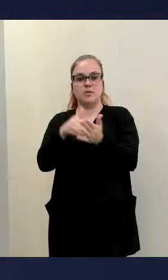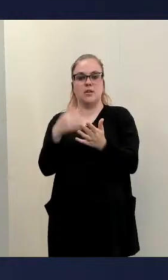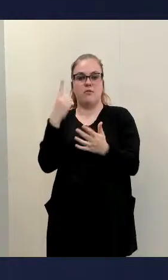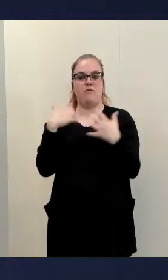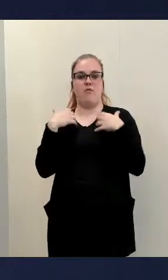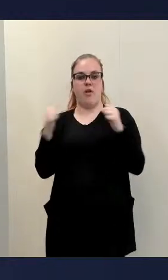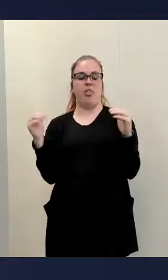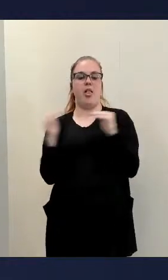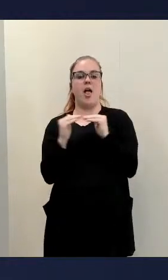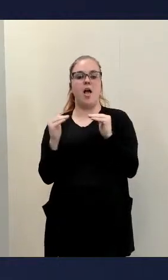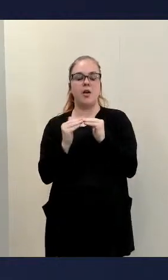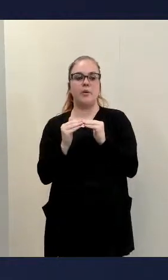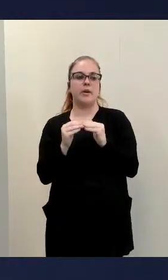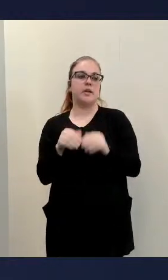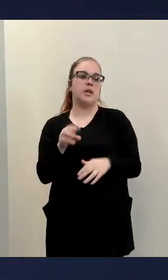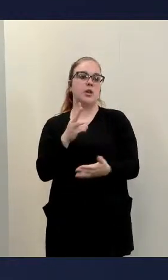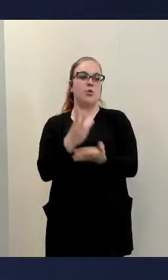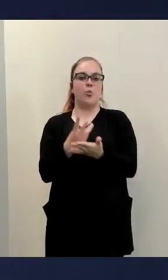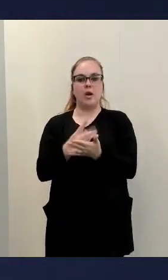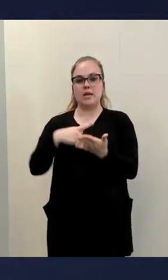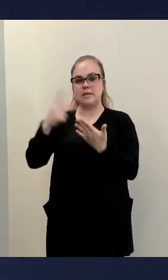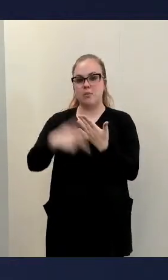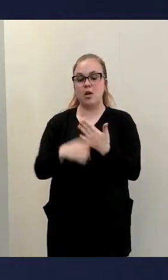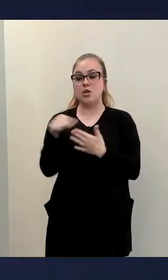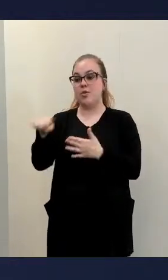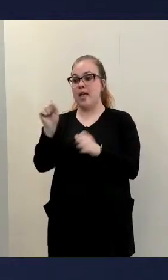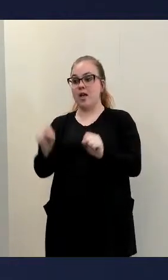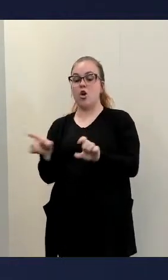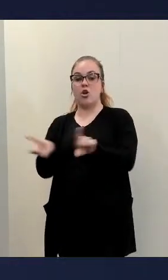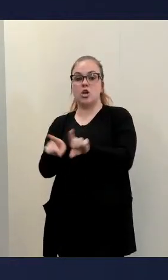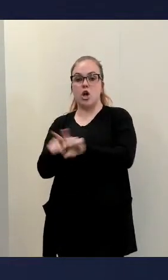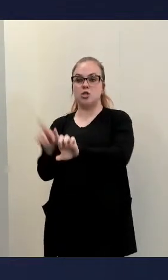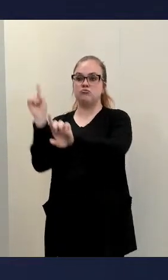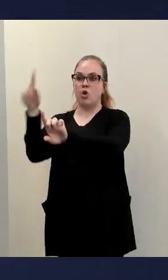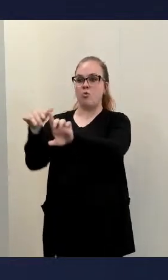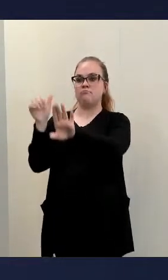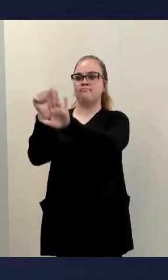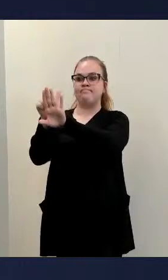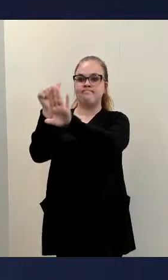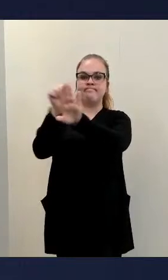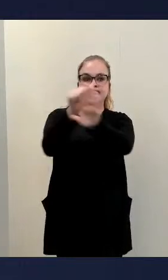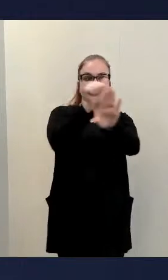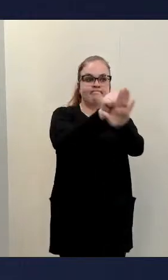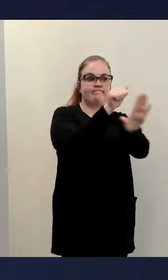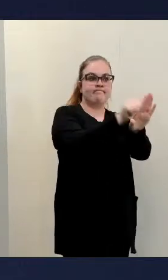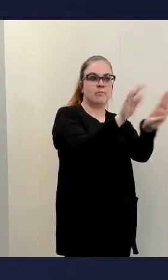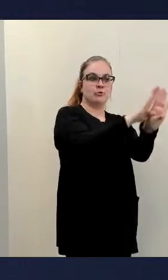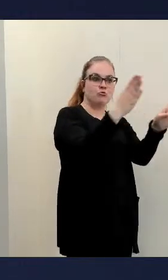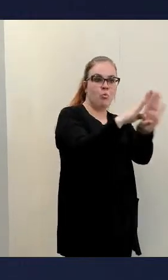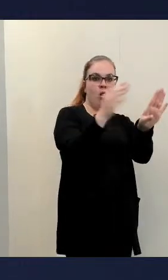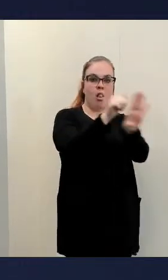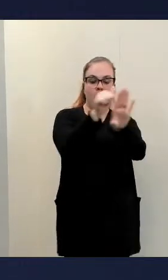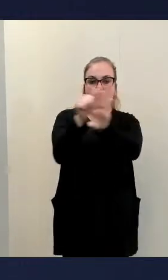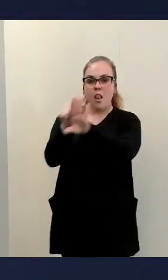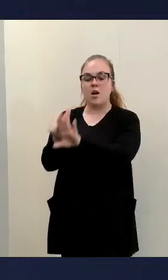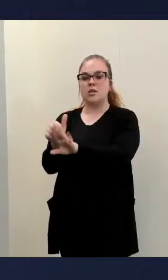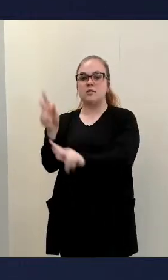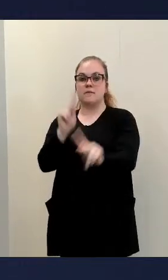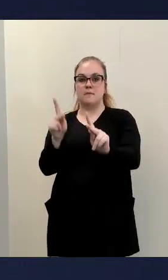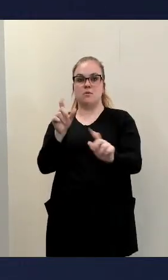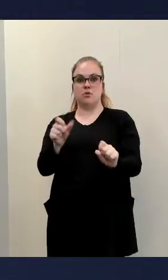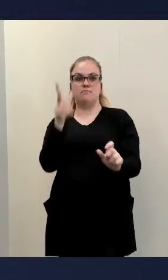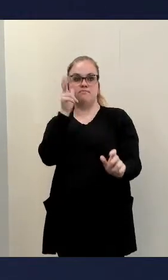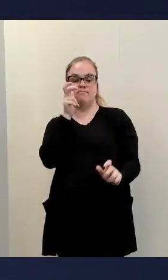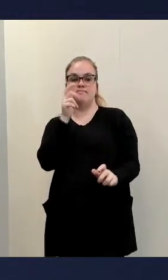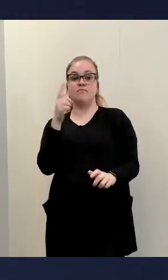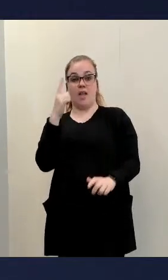Equity and the Witness Project for them to be able to go door to door in a way that people receive them. I believe I